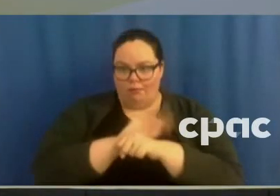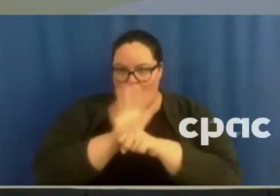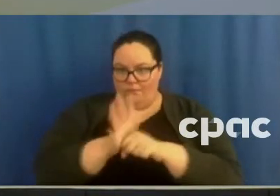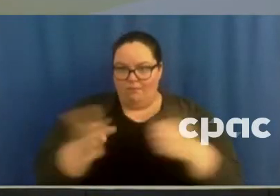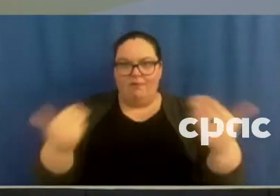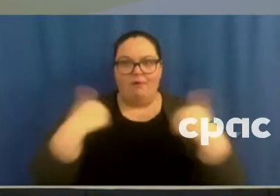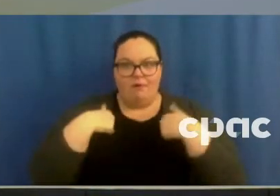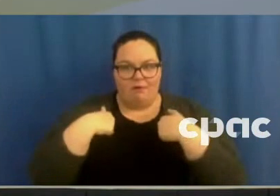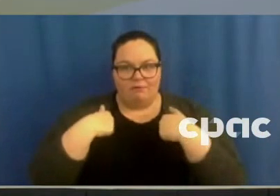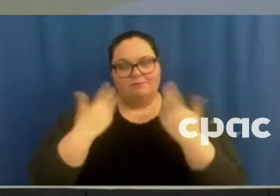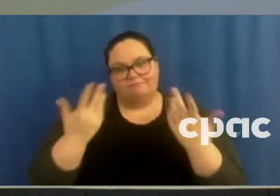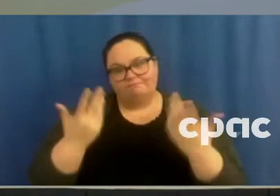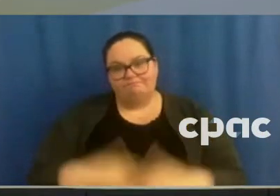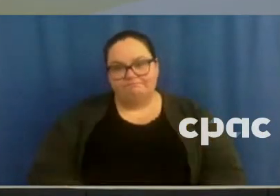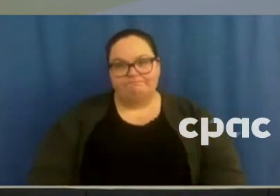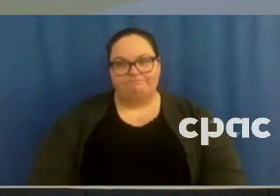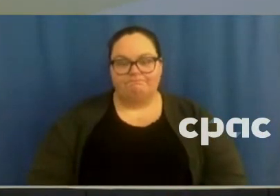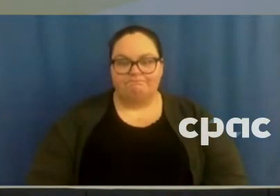mentioning.